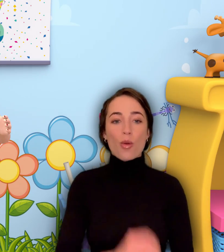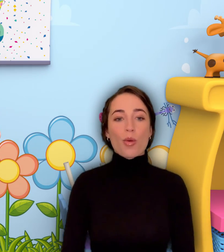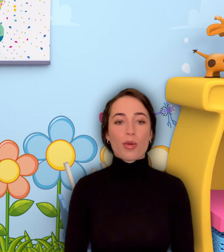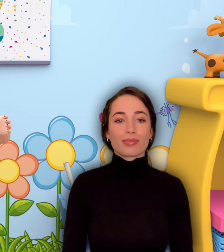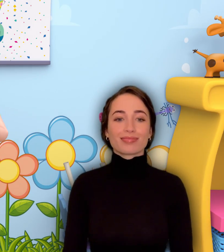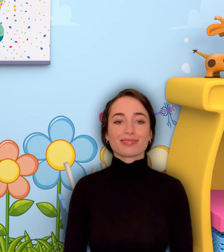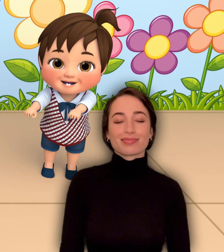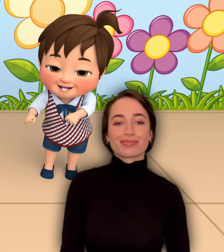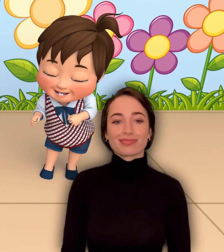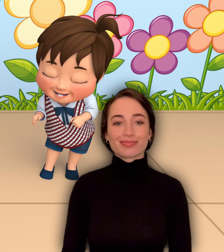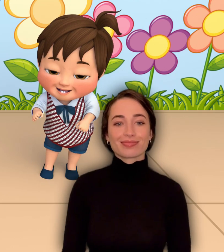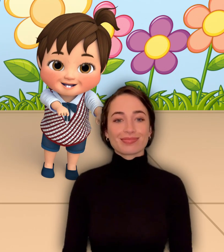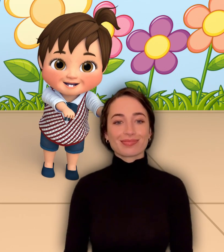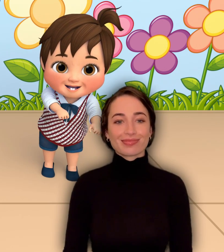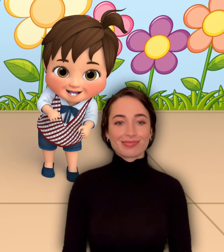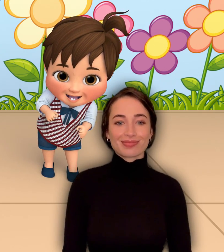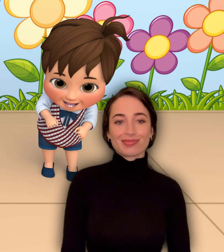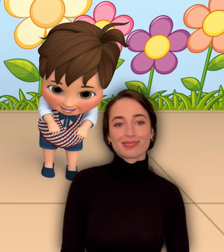e-